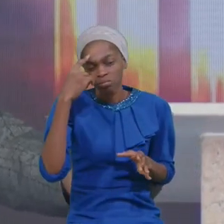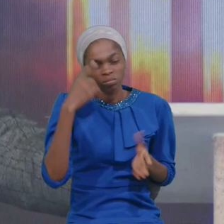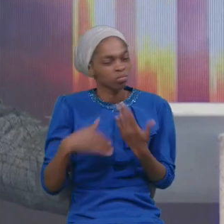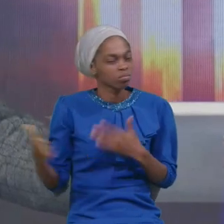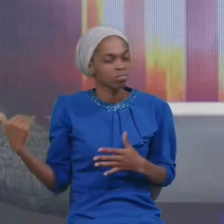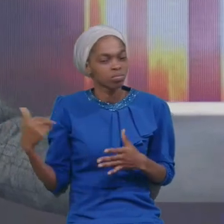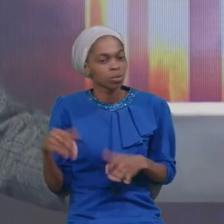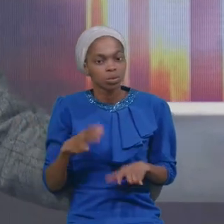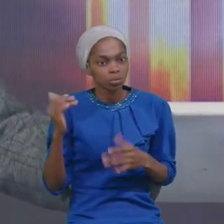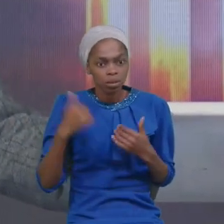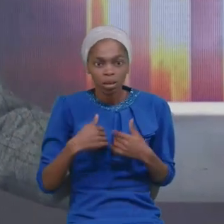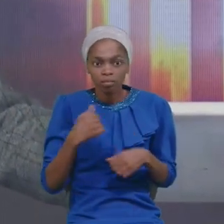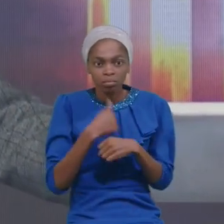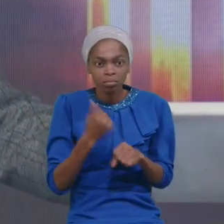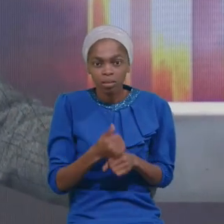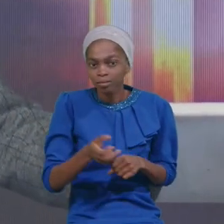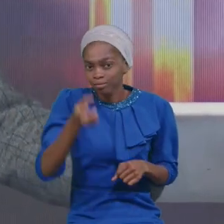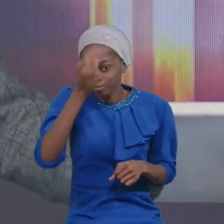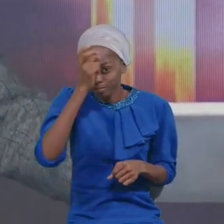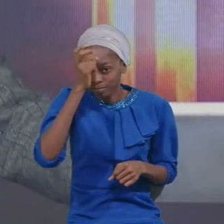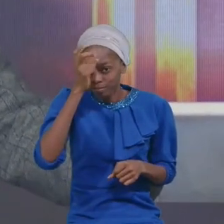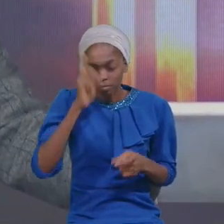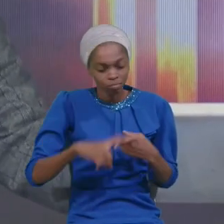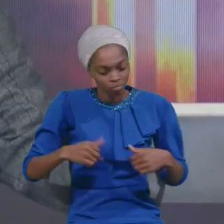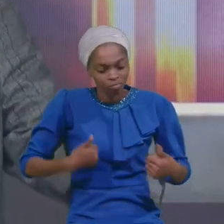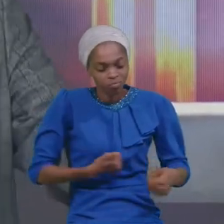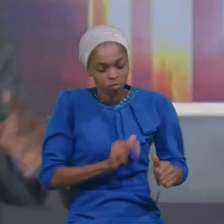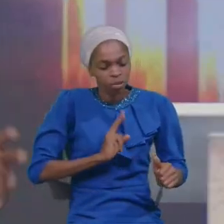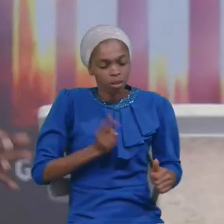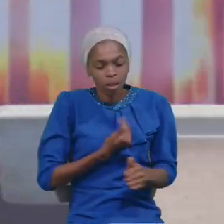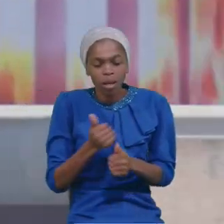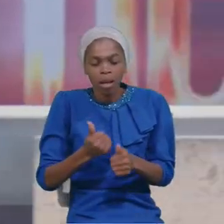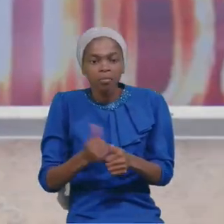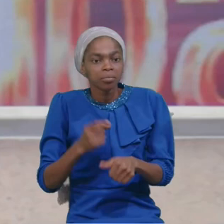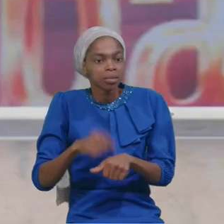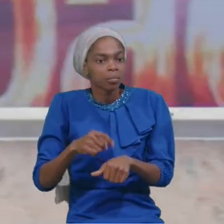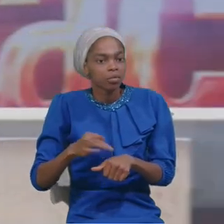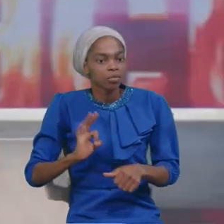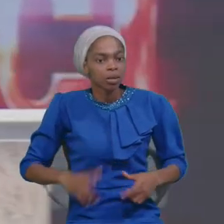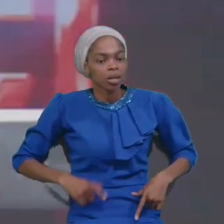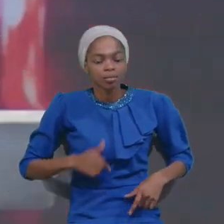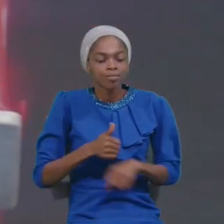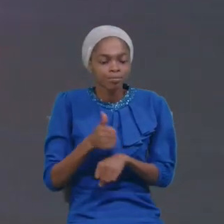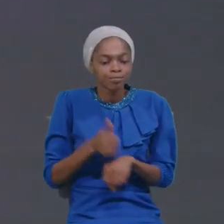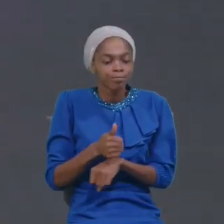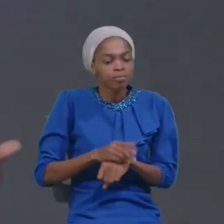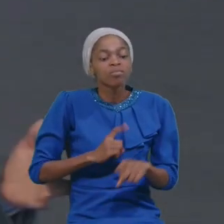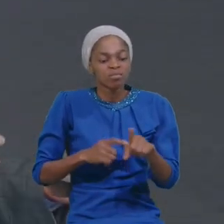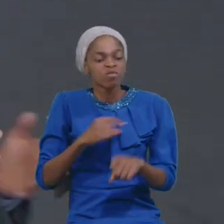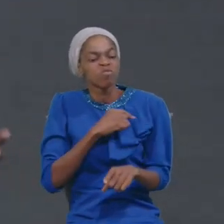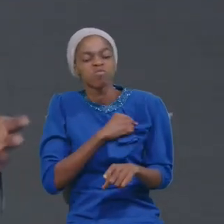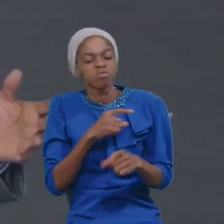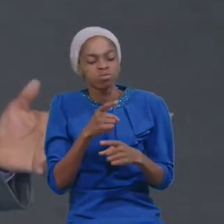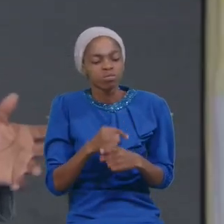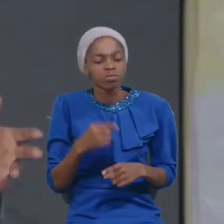time, accusing us, guilty man, guilty woman. The lives we have lived in the past should have made